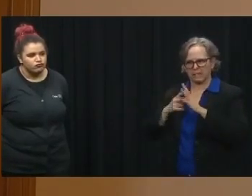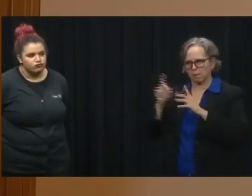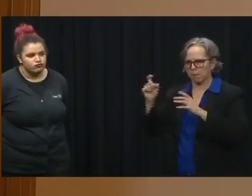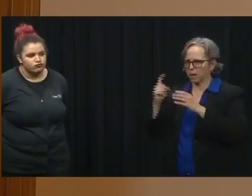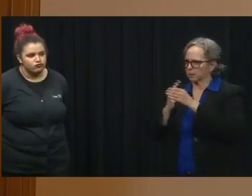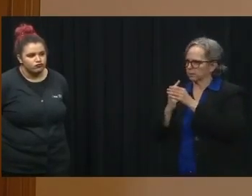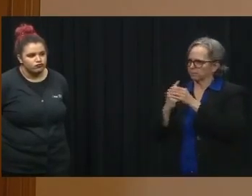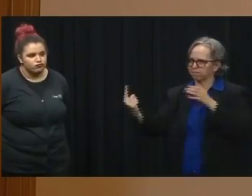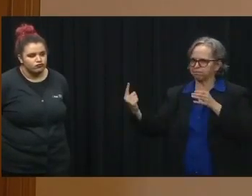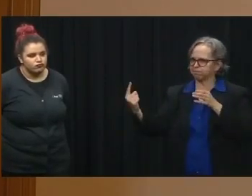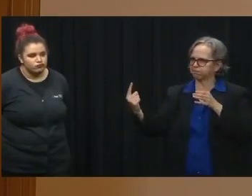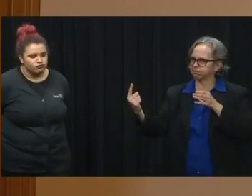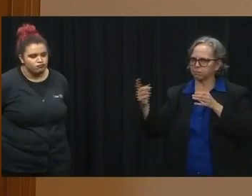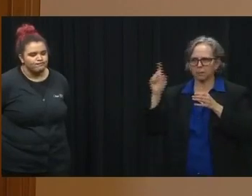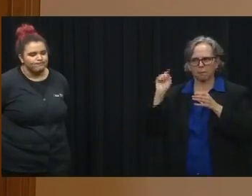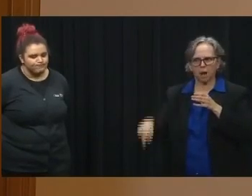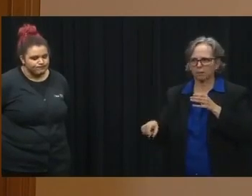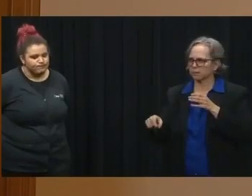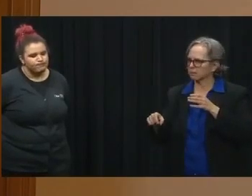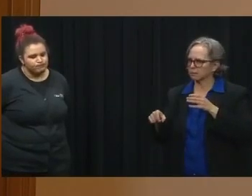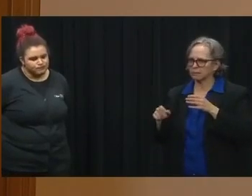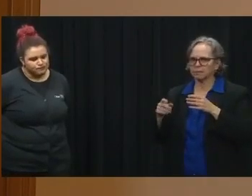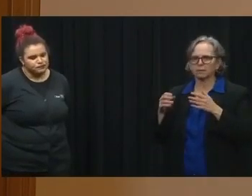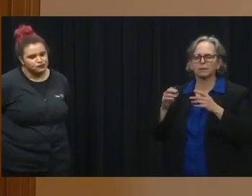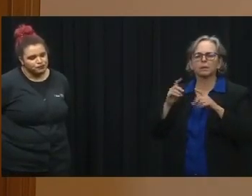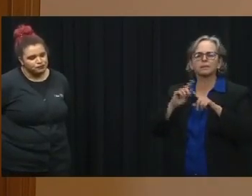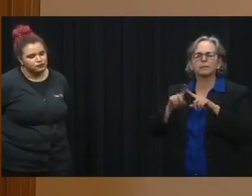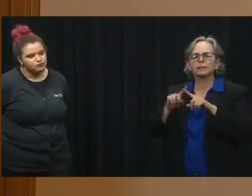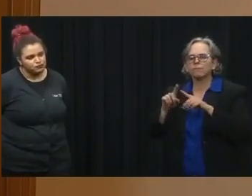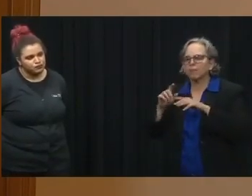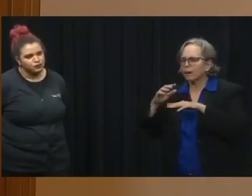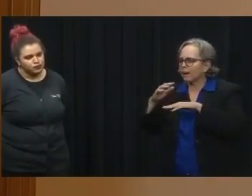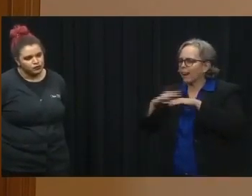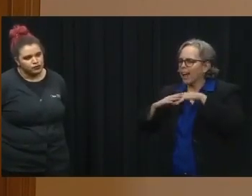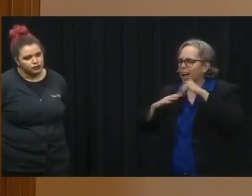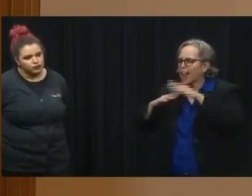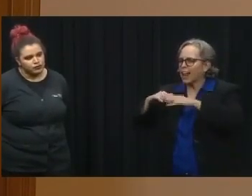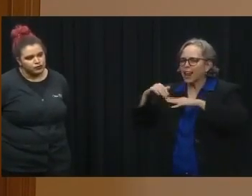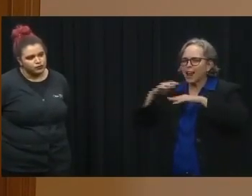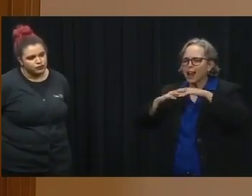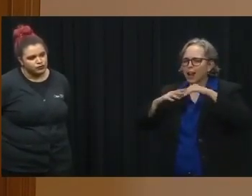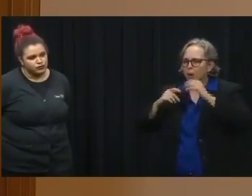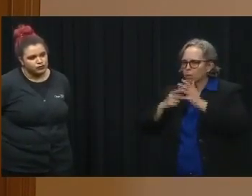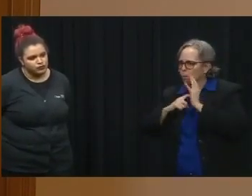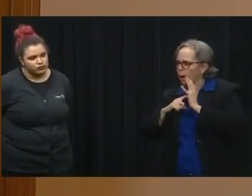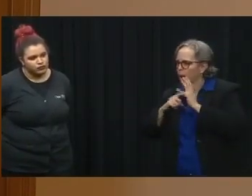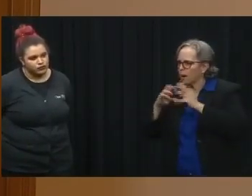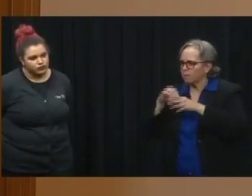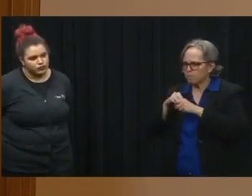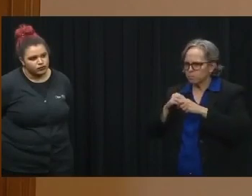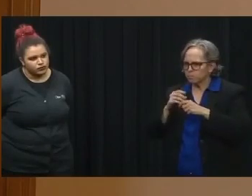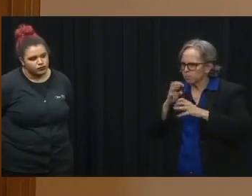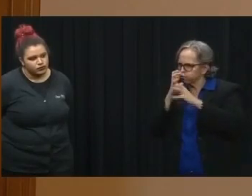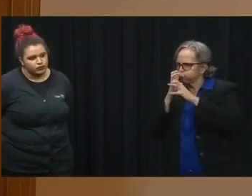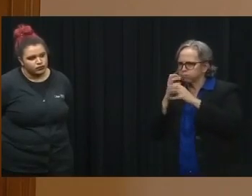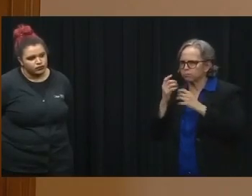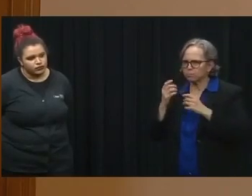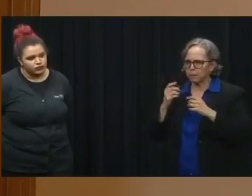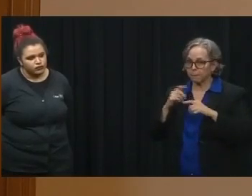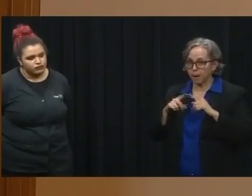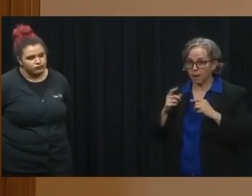upon layers of subtleties, but there isn't anything that we have on the horizon